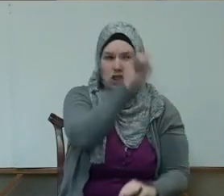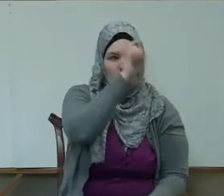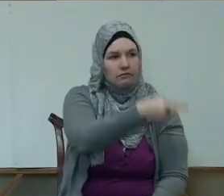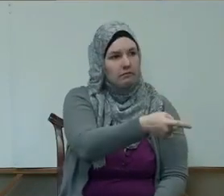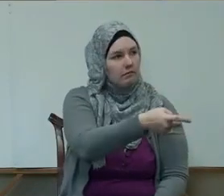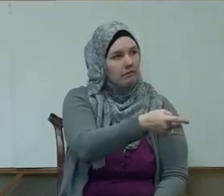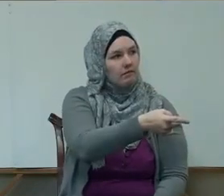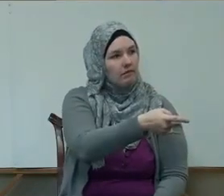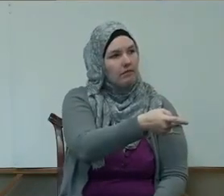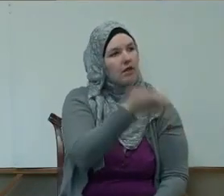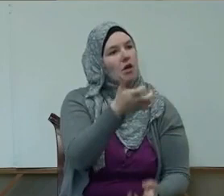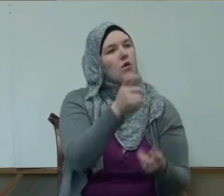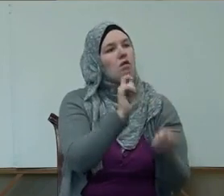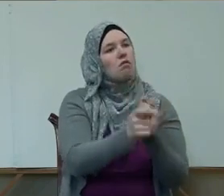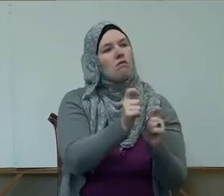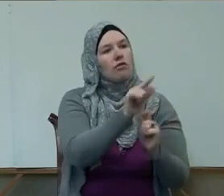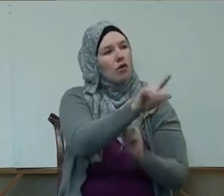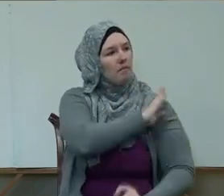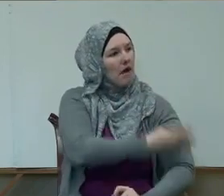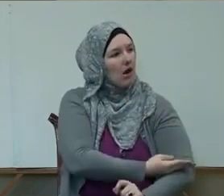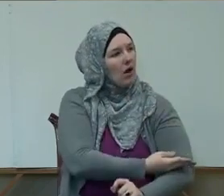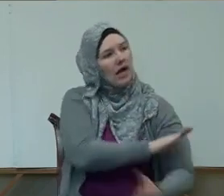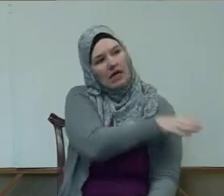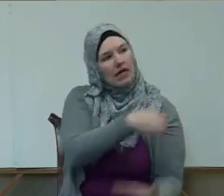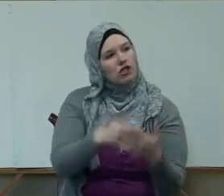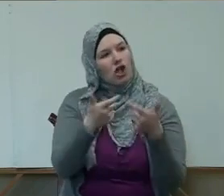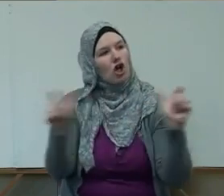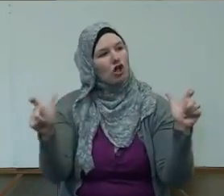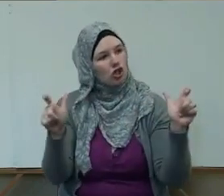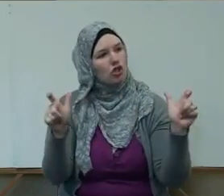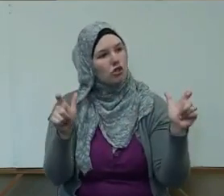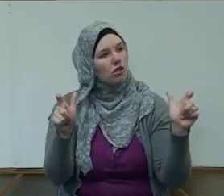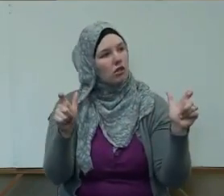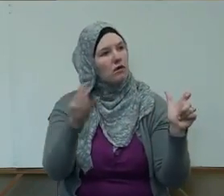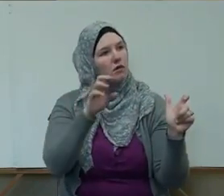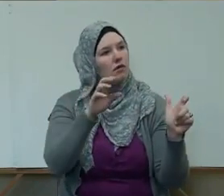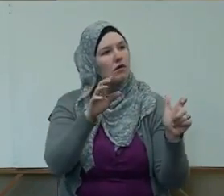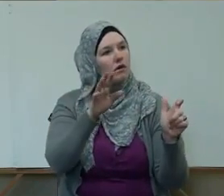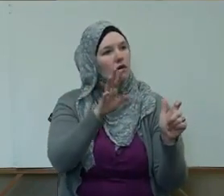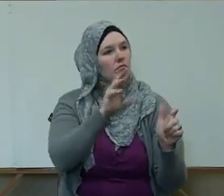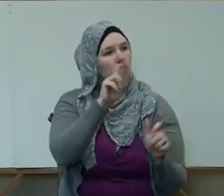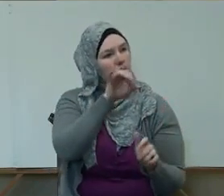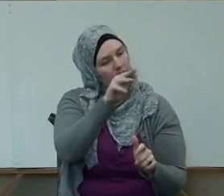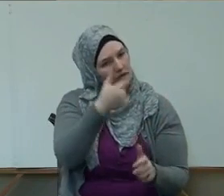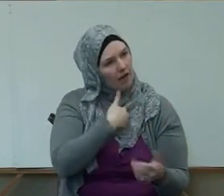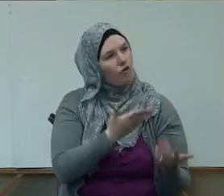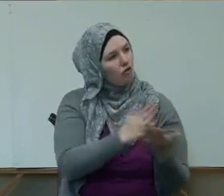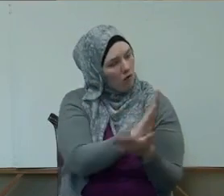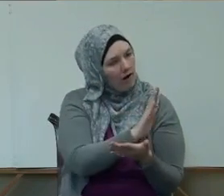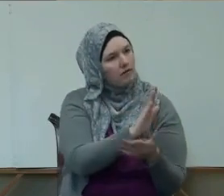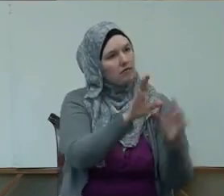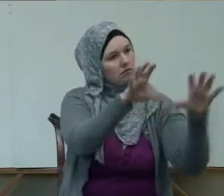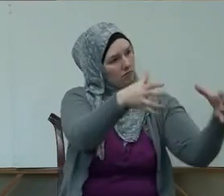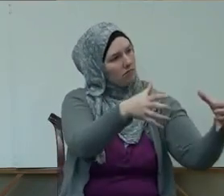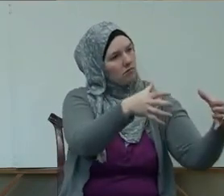to manipulate their power against the larger majority of Muslims. But that's okay. They have the right to seek to be